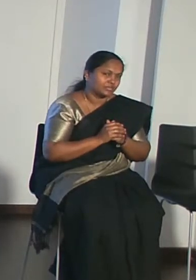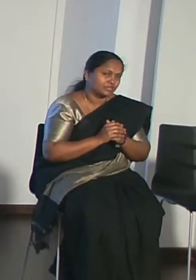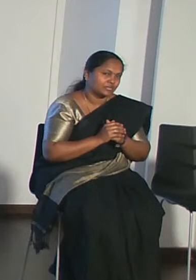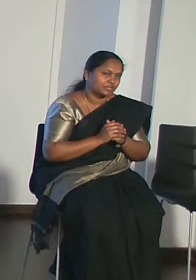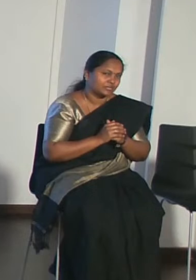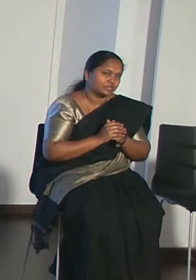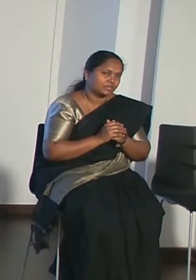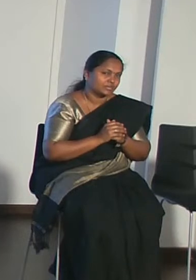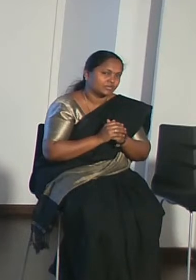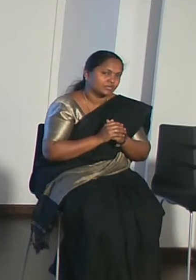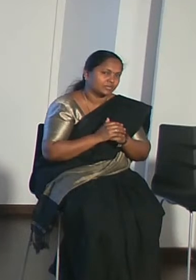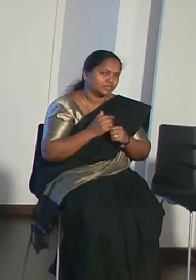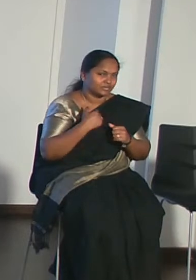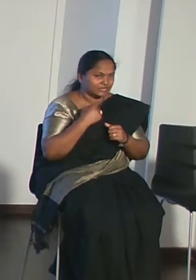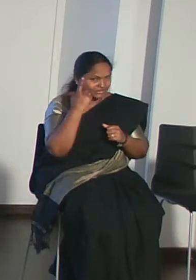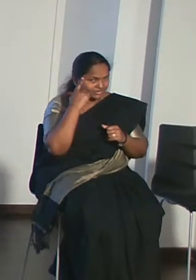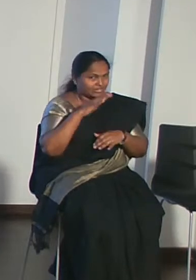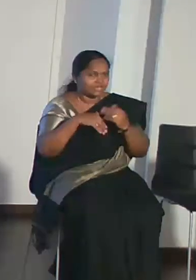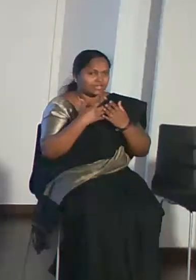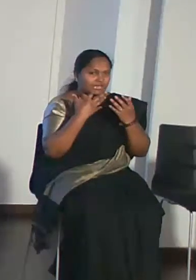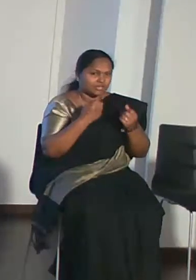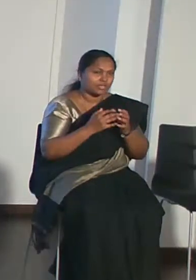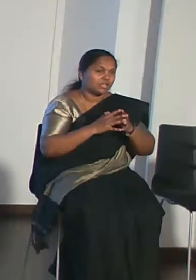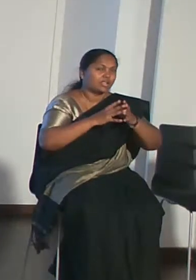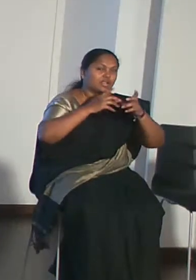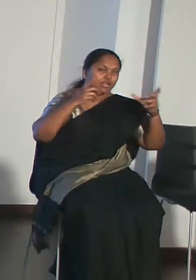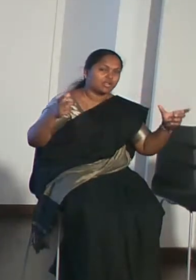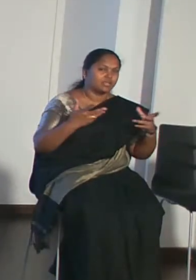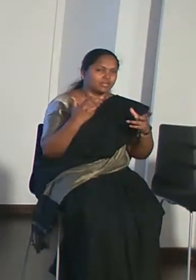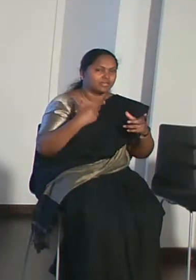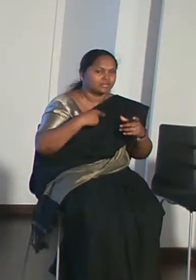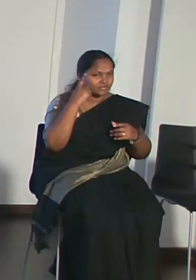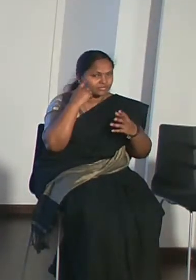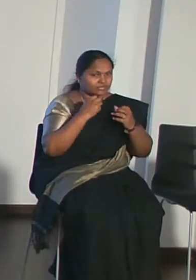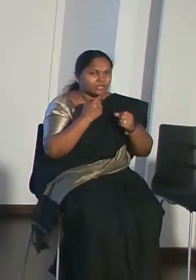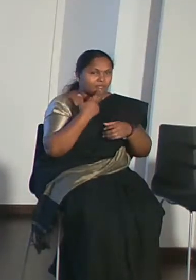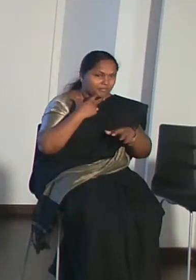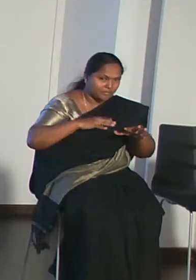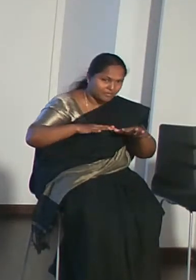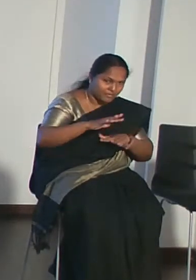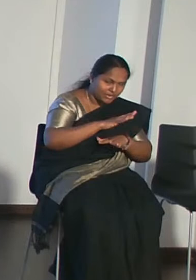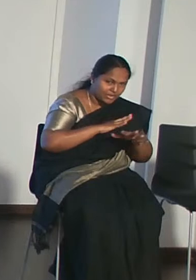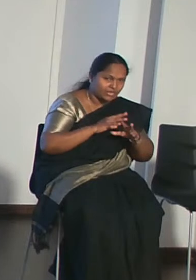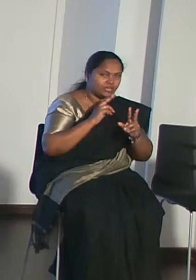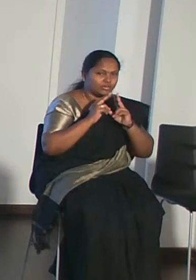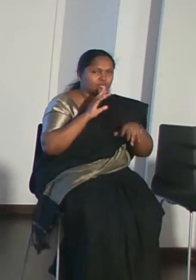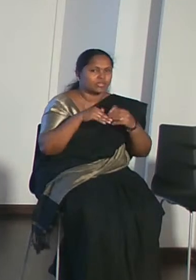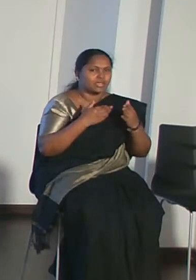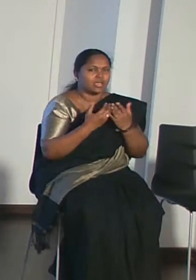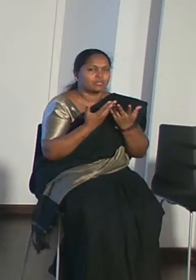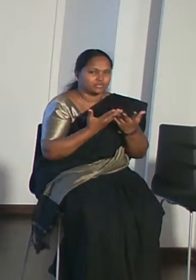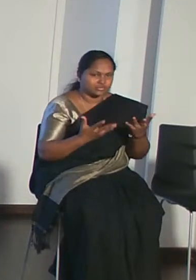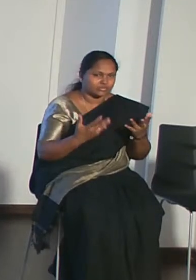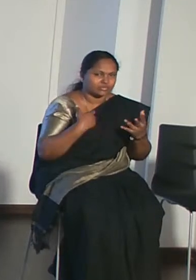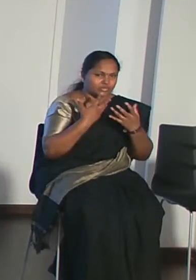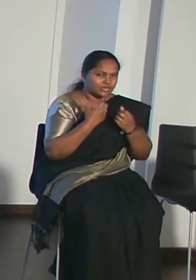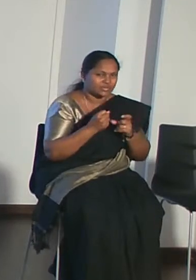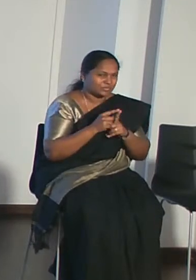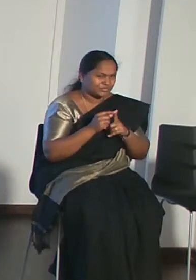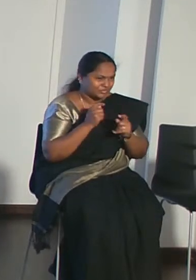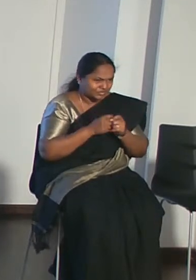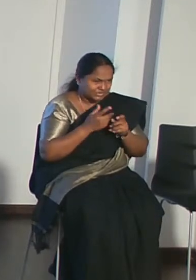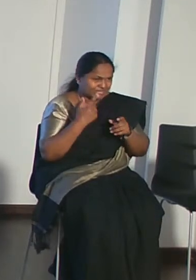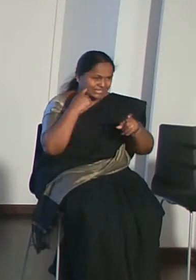and I've been thinking about this a lot ever since we've been planning the talk also. I don't work as